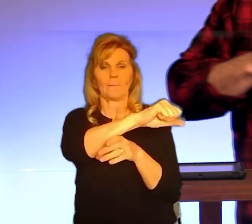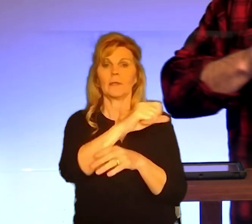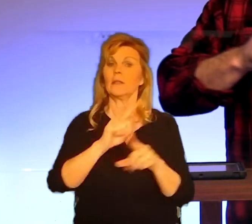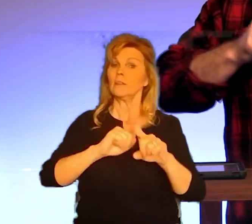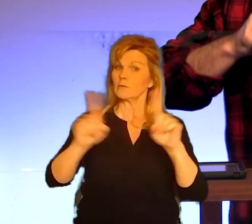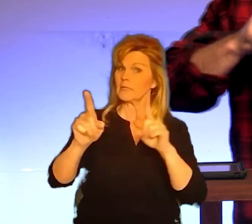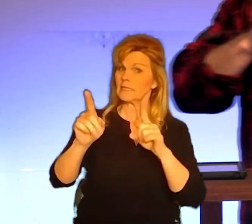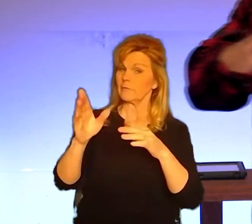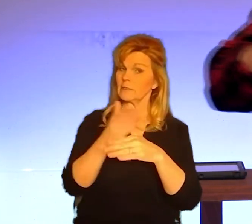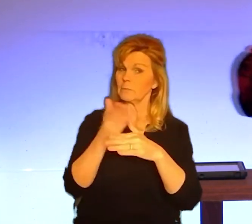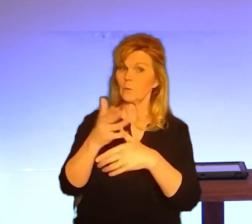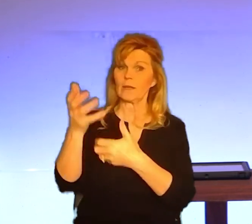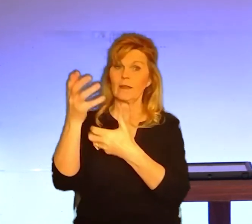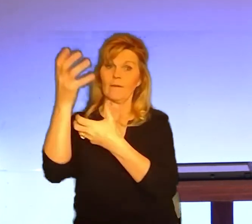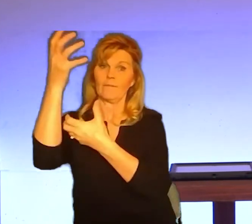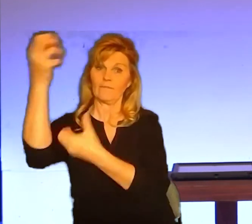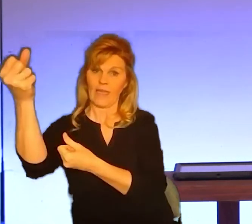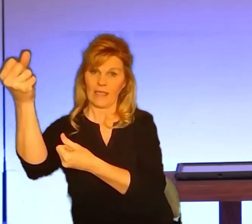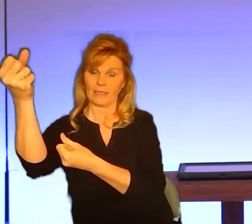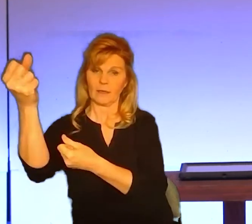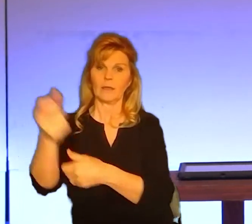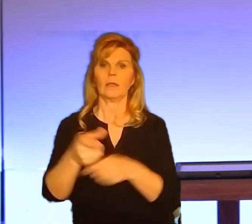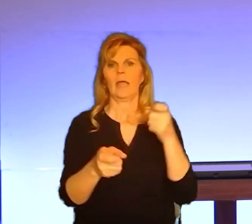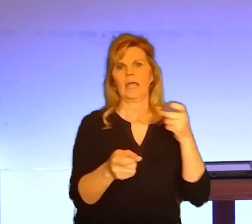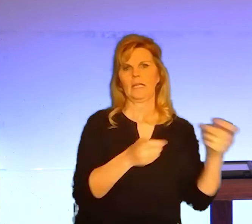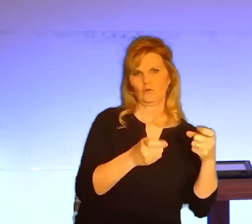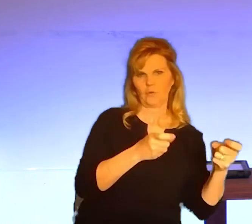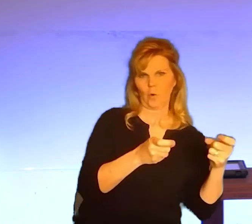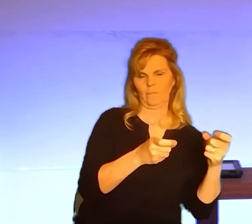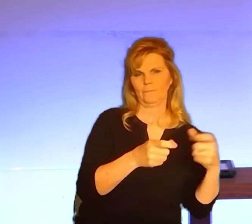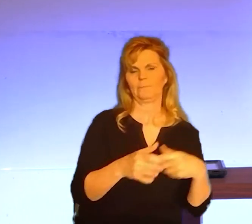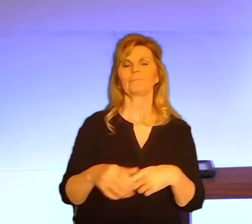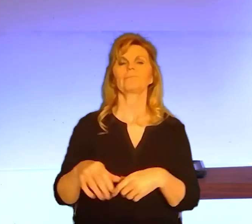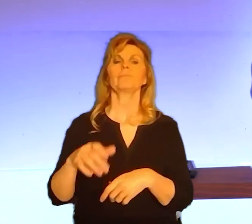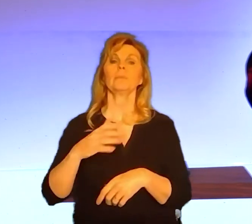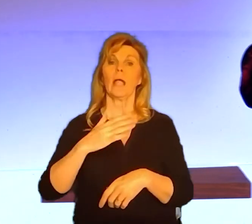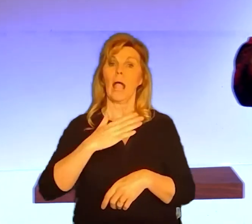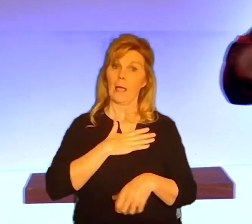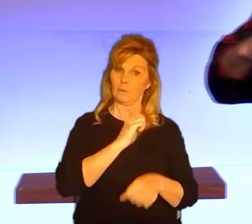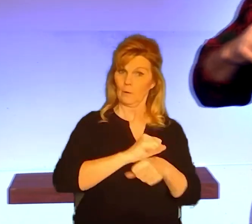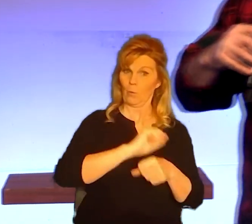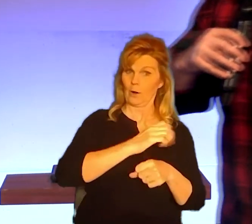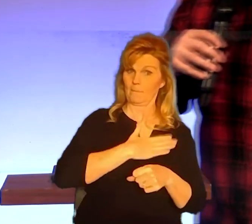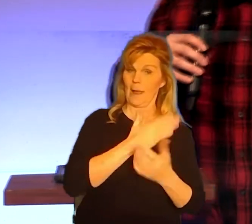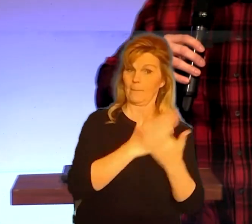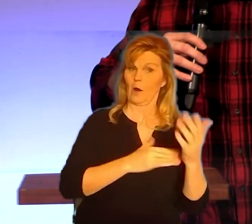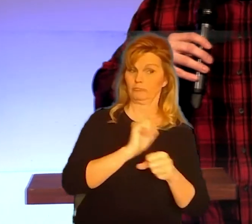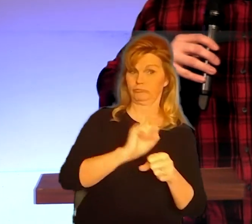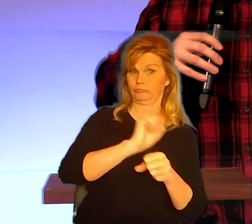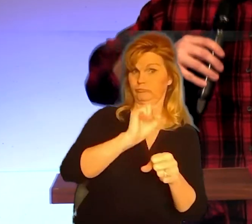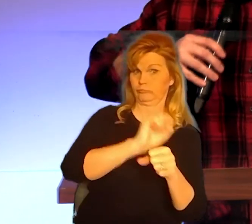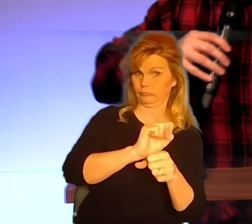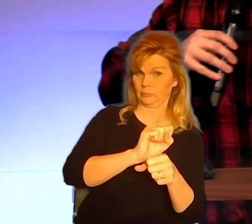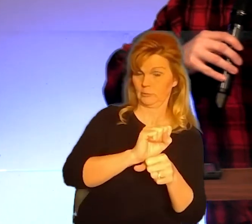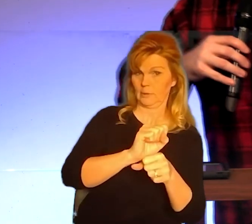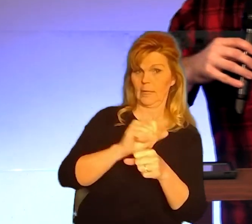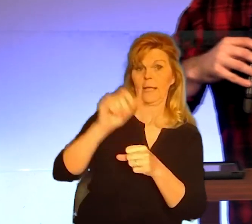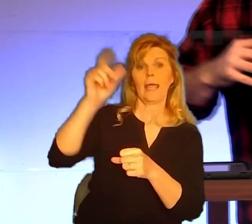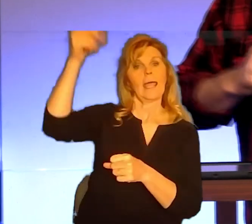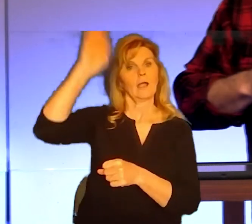control. I'm going to respond with faith and trust that I'm going to do my part. And God's going to do his part. There's